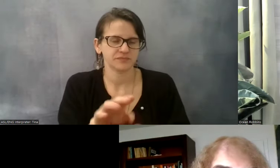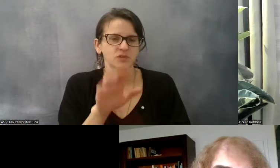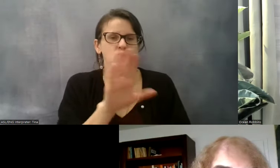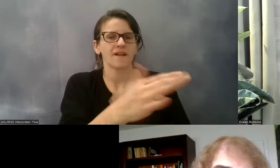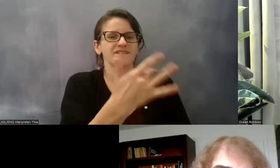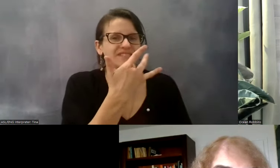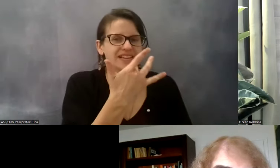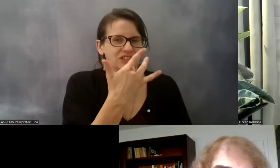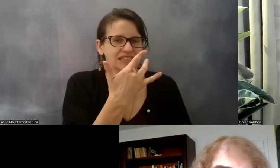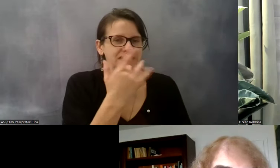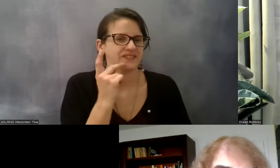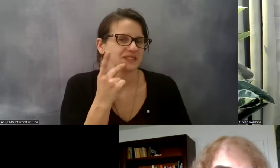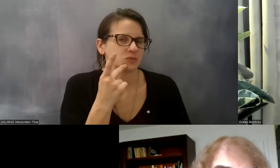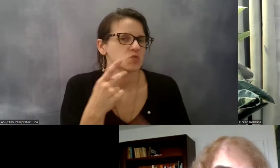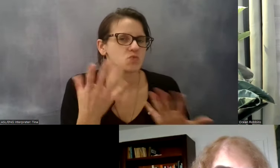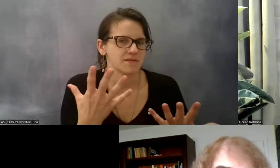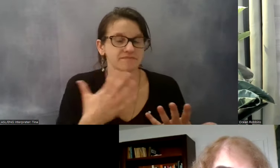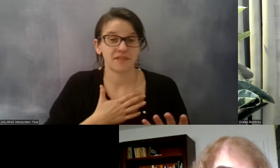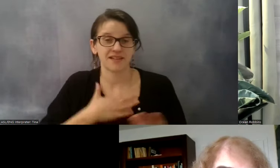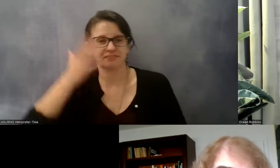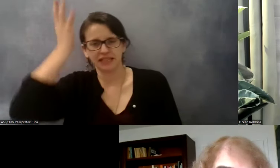Mine's cabbage.